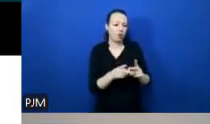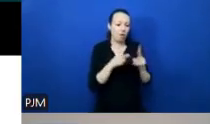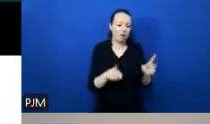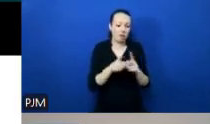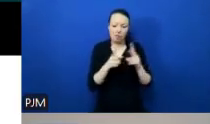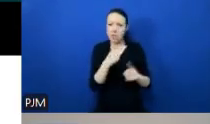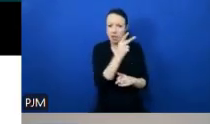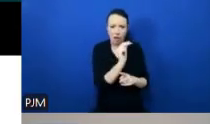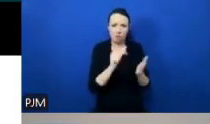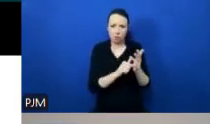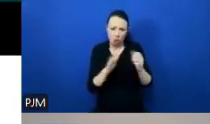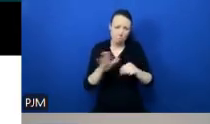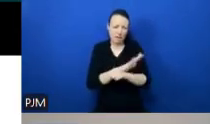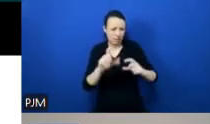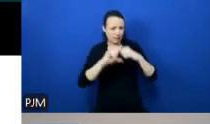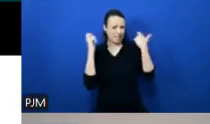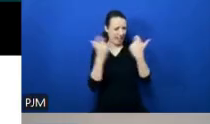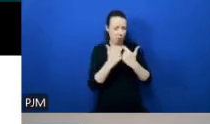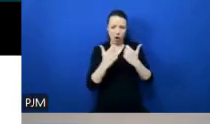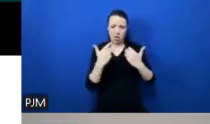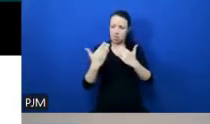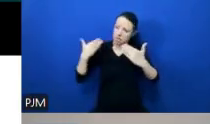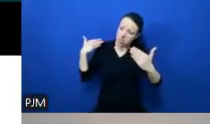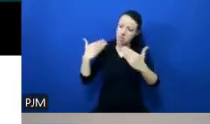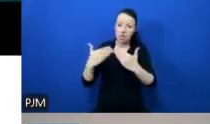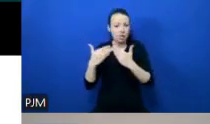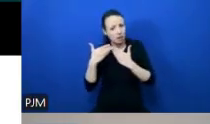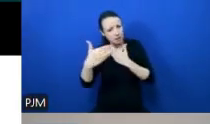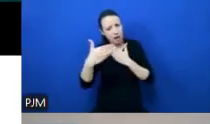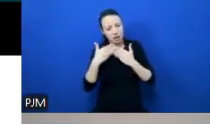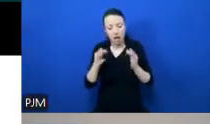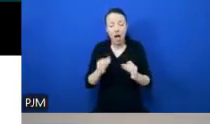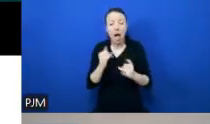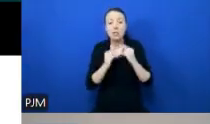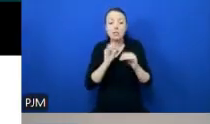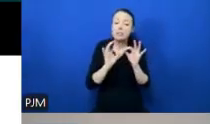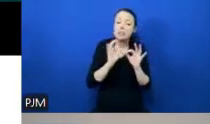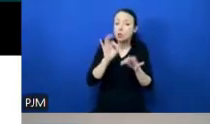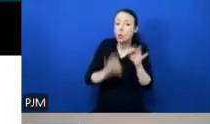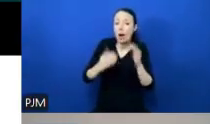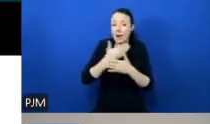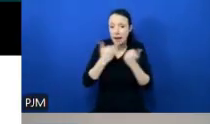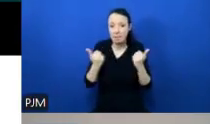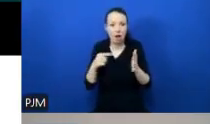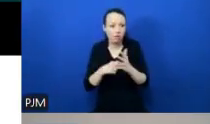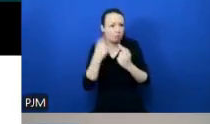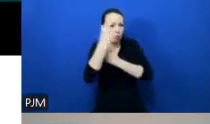works as a whole, not only independent parts. If we don't have a concept for the whole